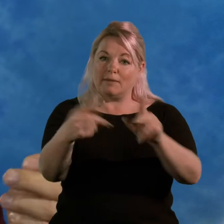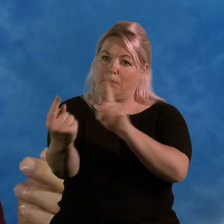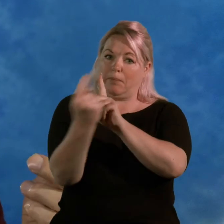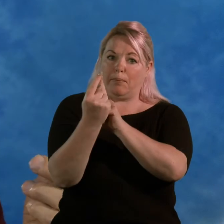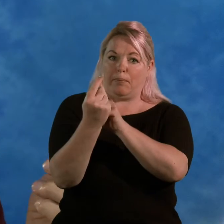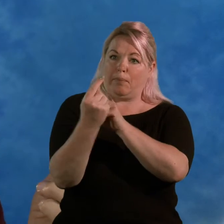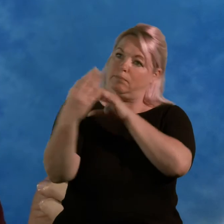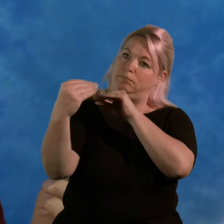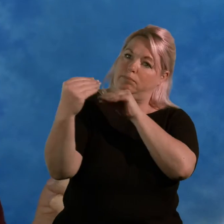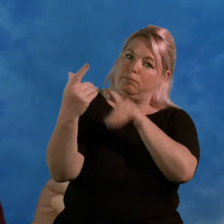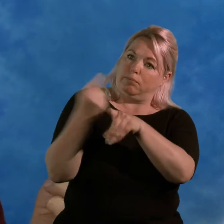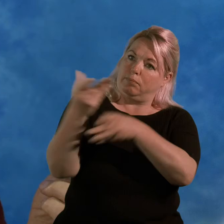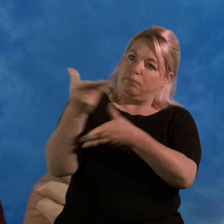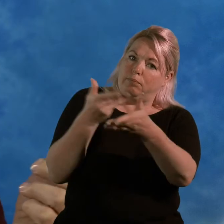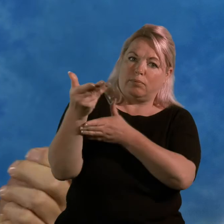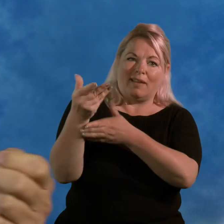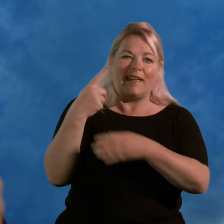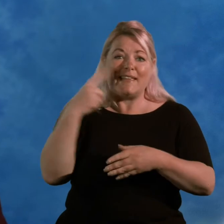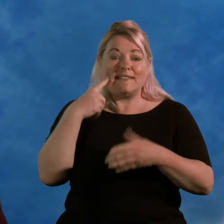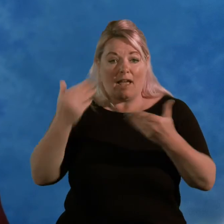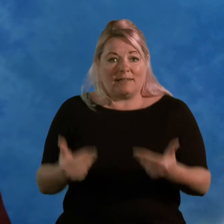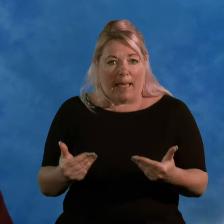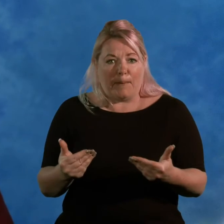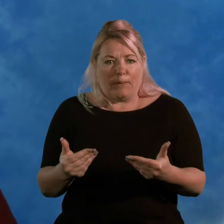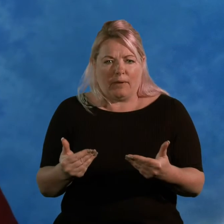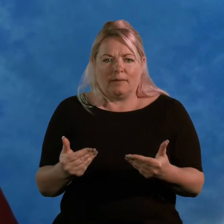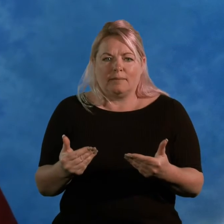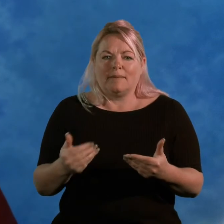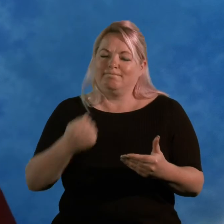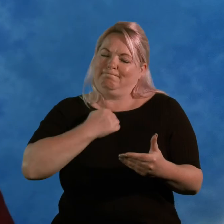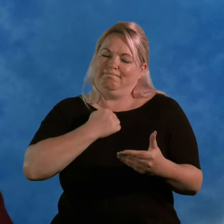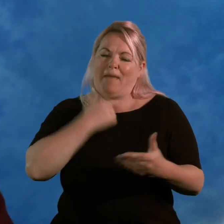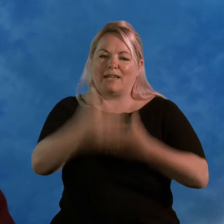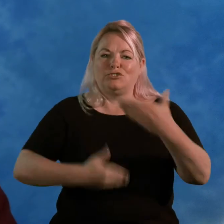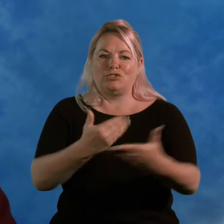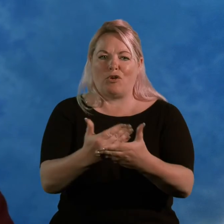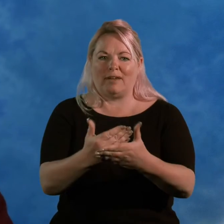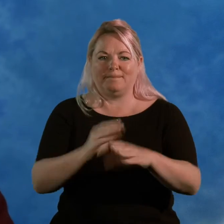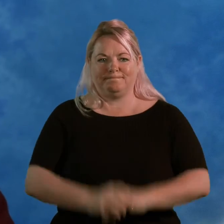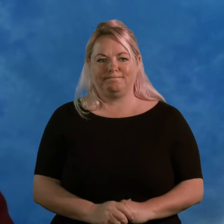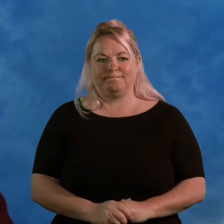much more easily than I could before. Well, that's my story.